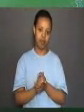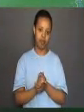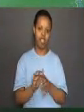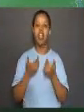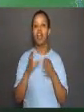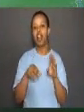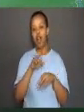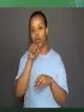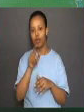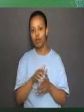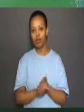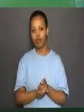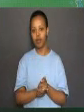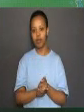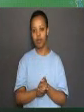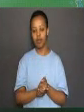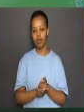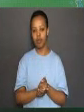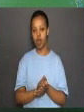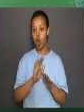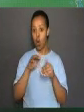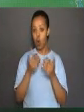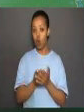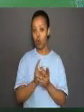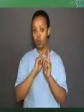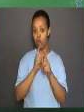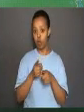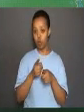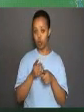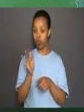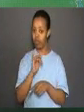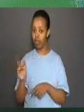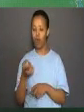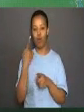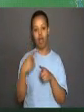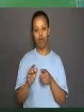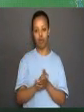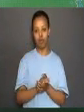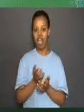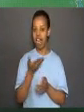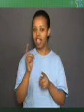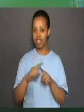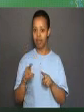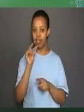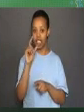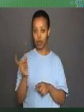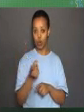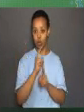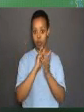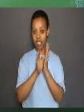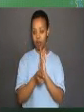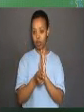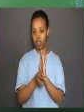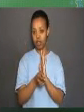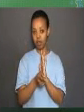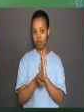Welcome back, students. How did you do? Not all of your answers will be the same, but let